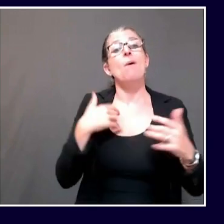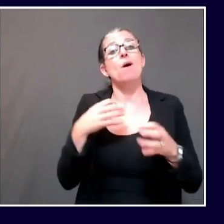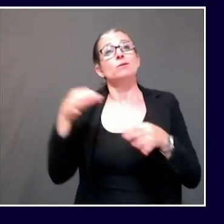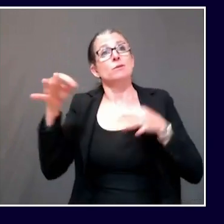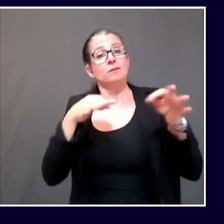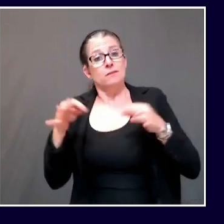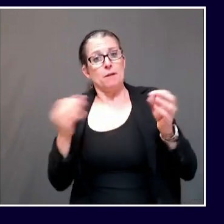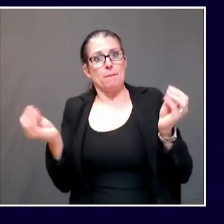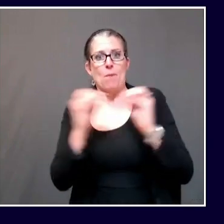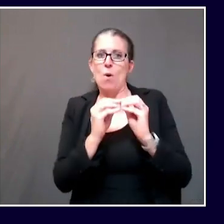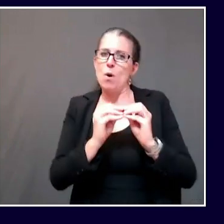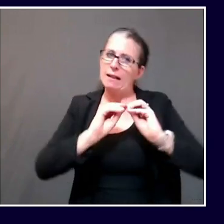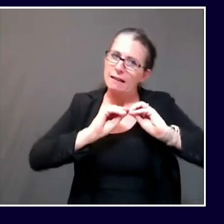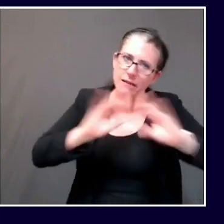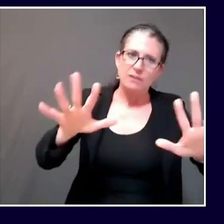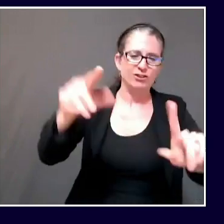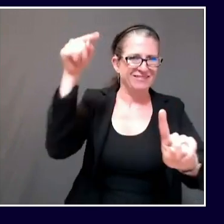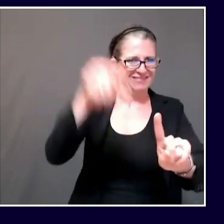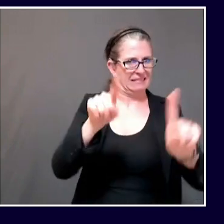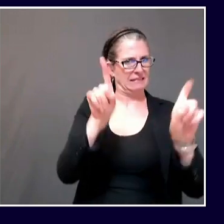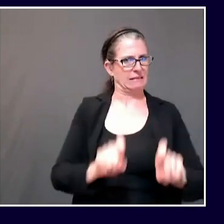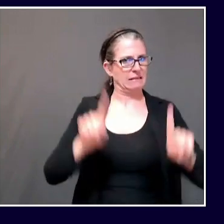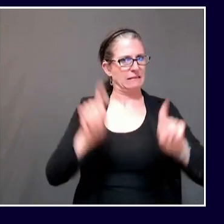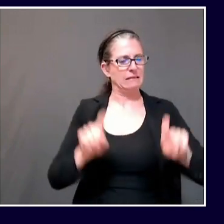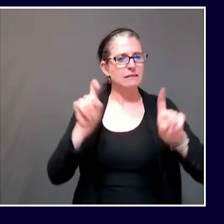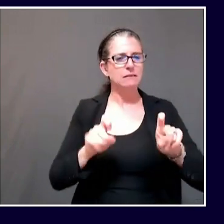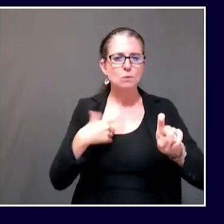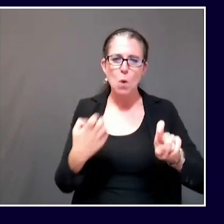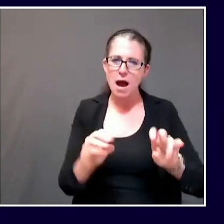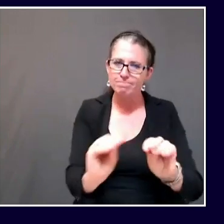metrics around testing. Based on